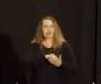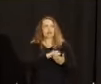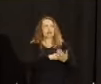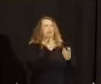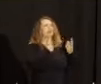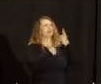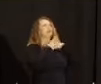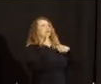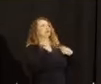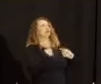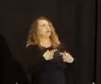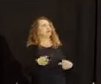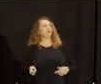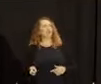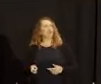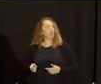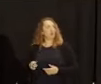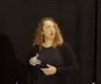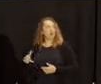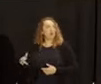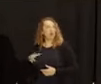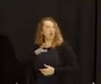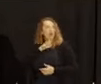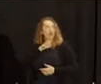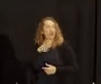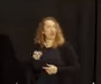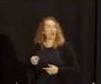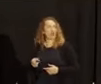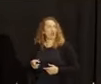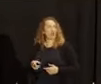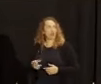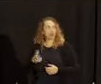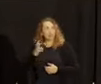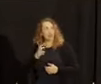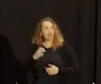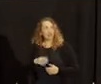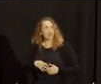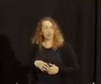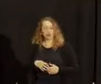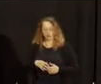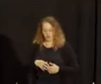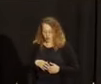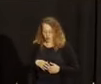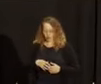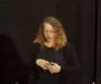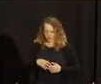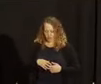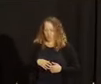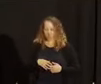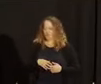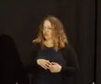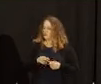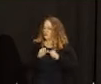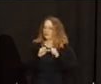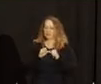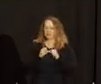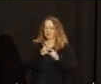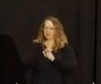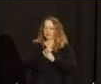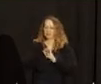would likely never walk or talk. And she consistently had to confront,